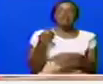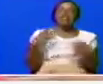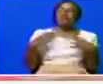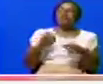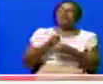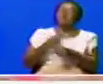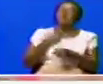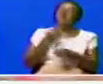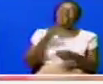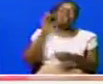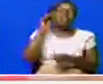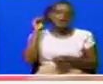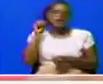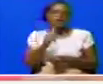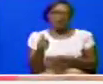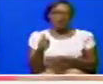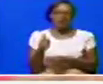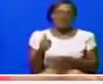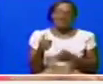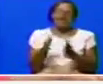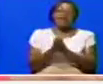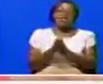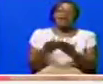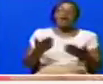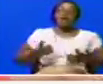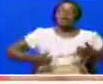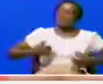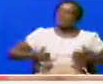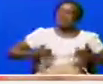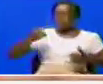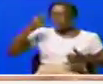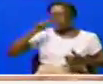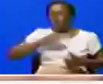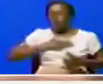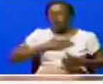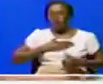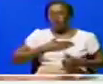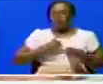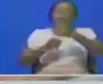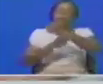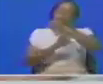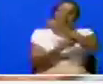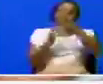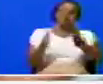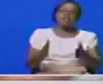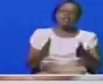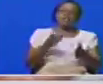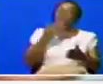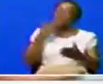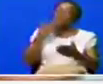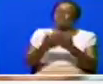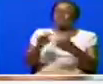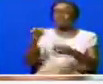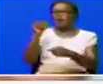their voices heard. And we are very excited for our supporters. We want to thank them so